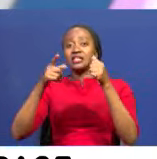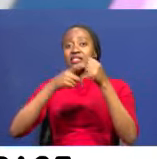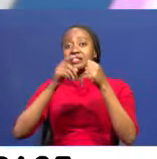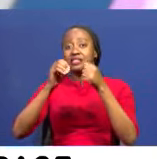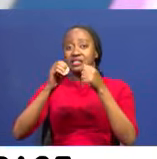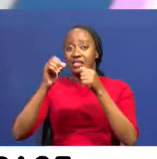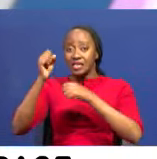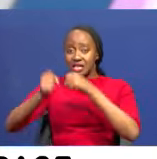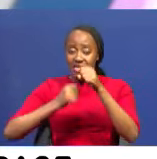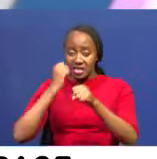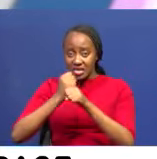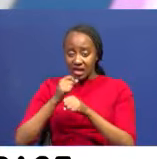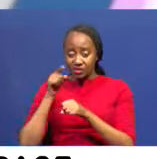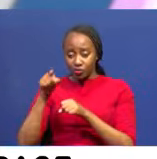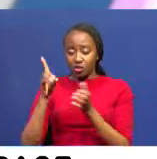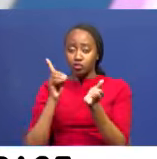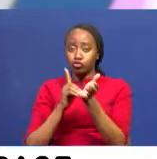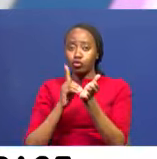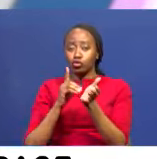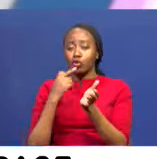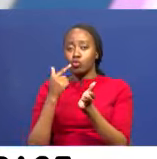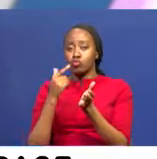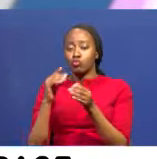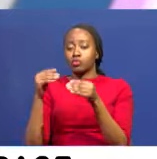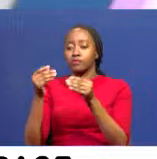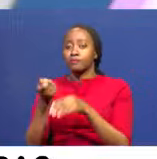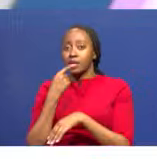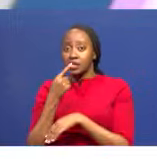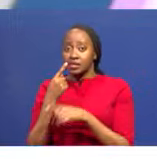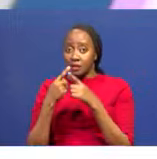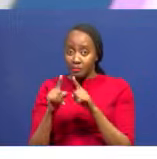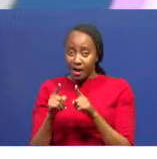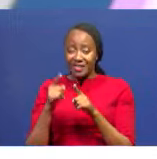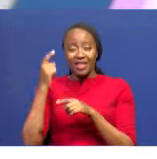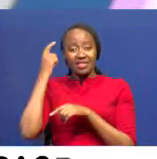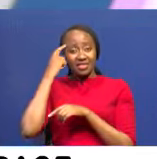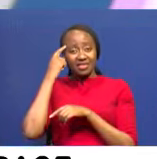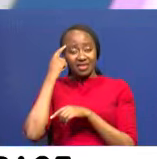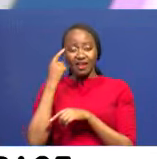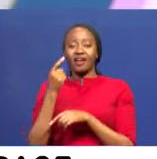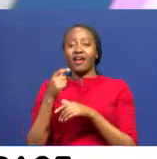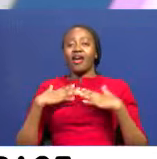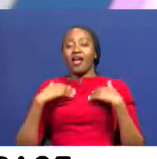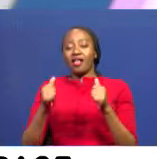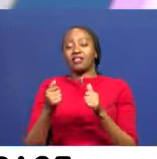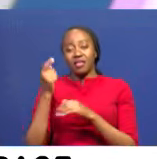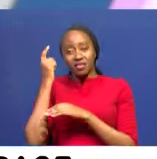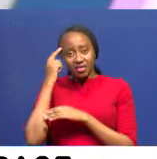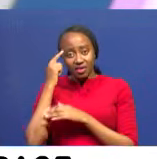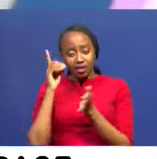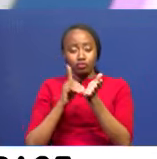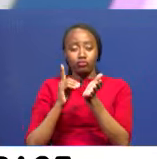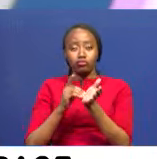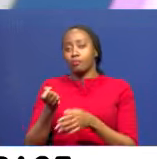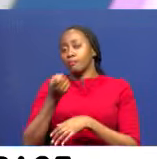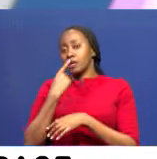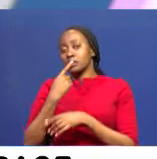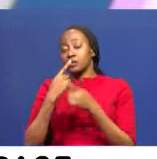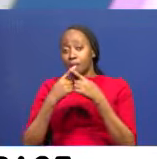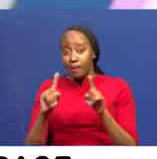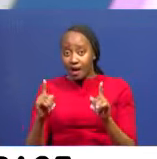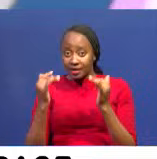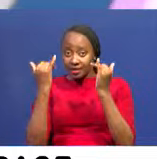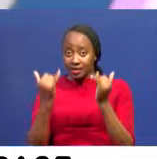And the conversation that we were leading on that day was Think Health, Think Pharmacist. And one of the things that we have